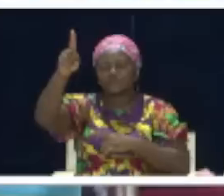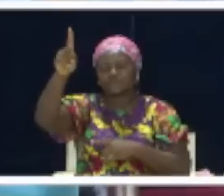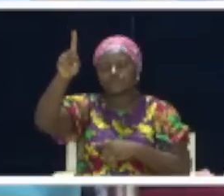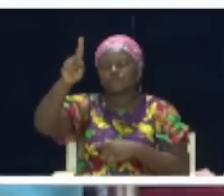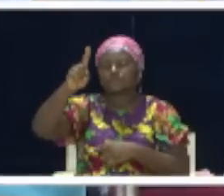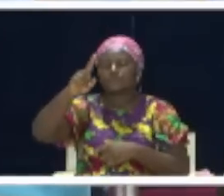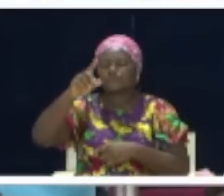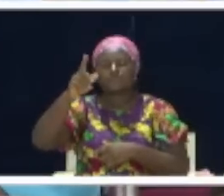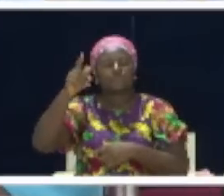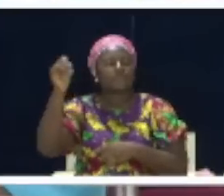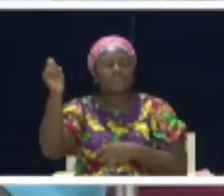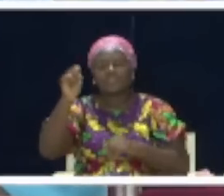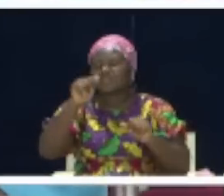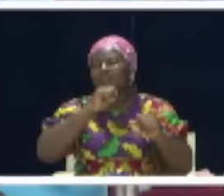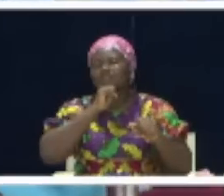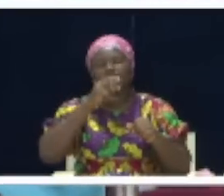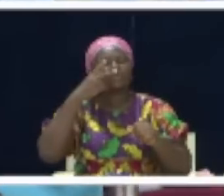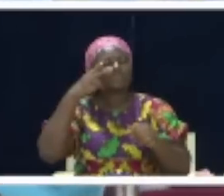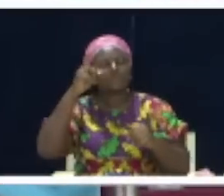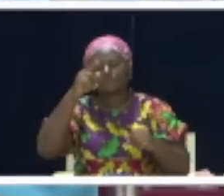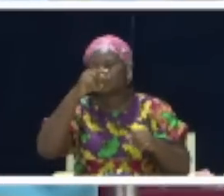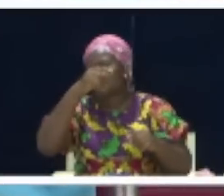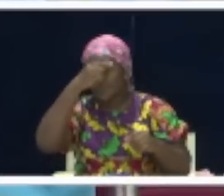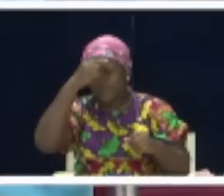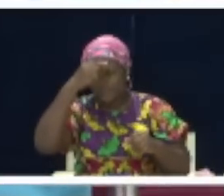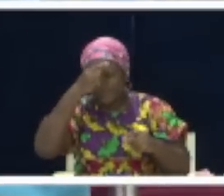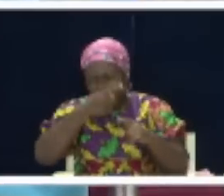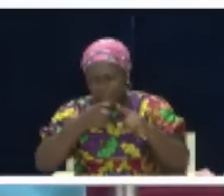They cannot see you, but they believe that you are here.